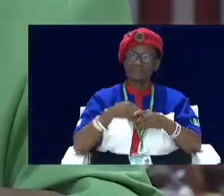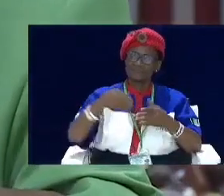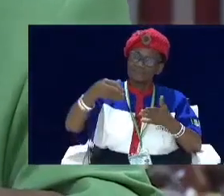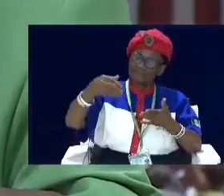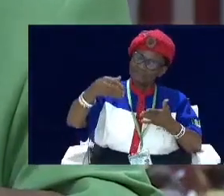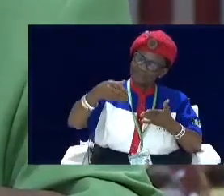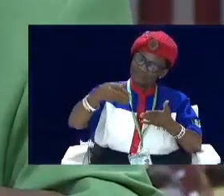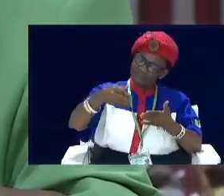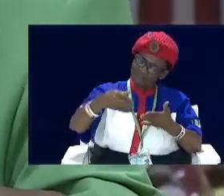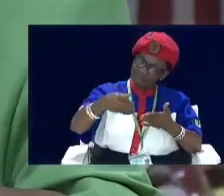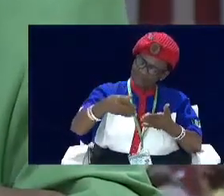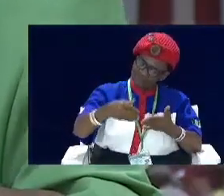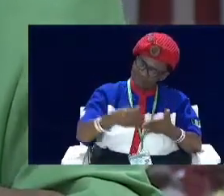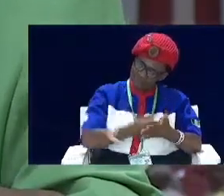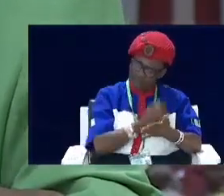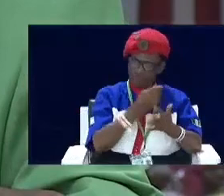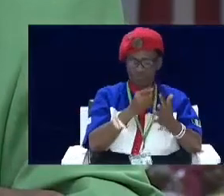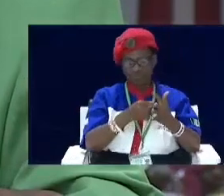beginning.